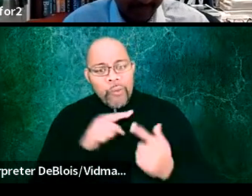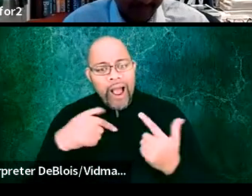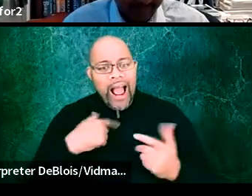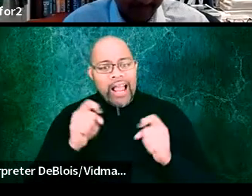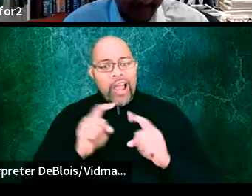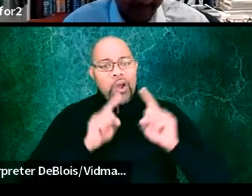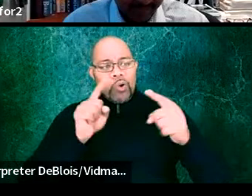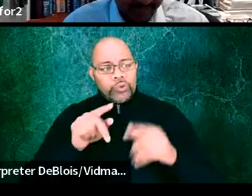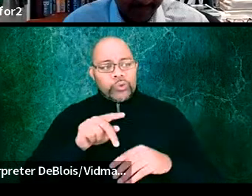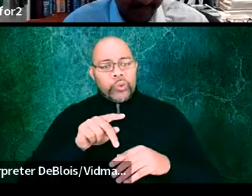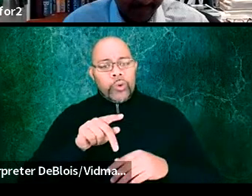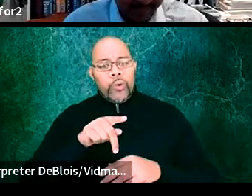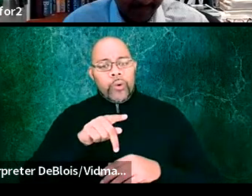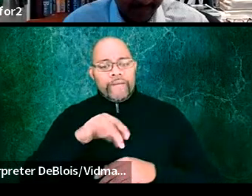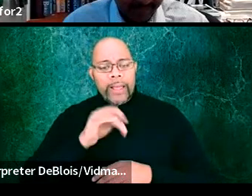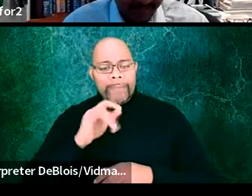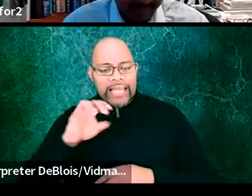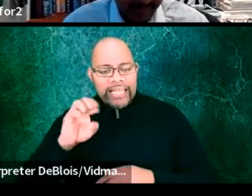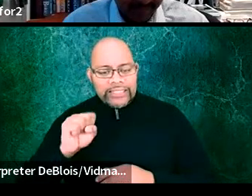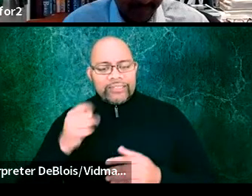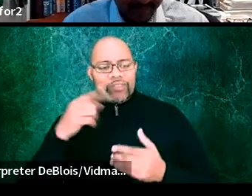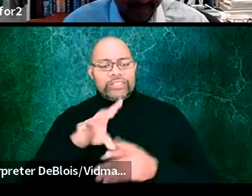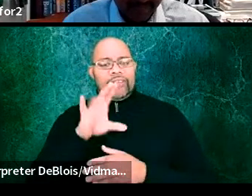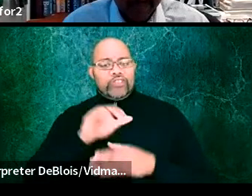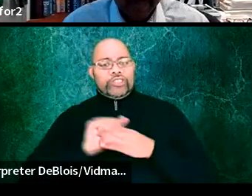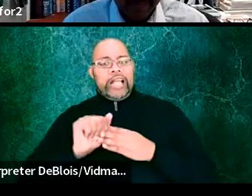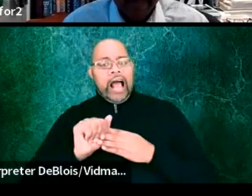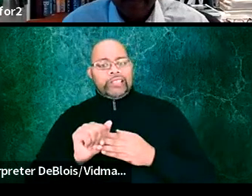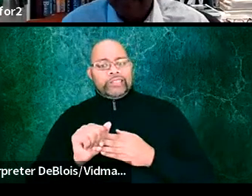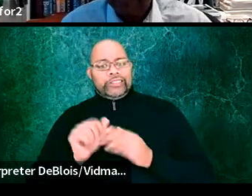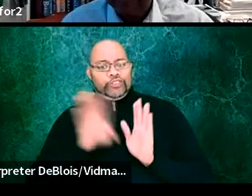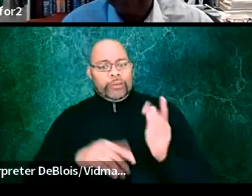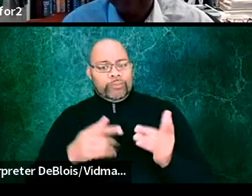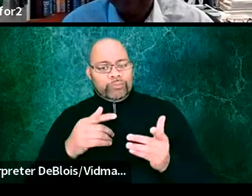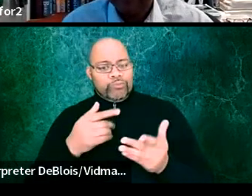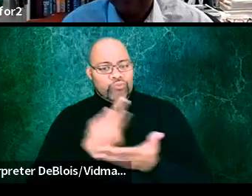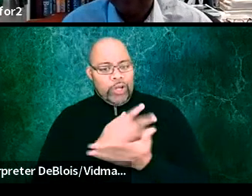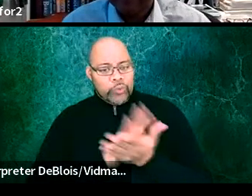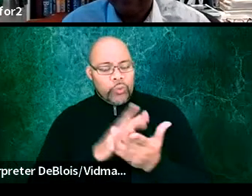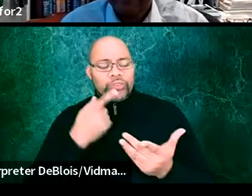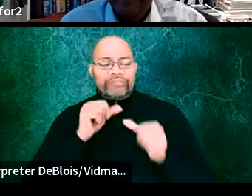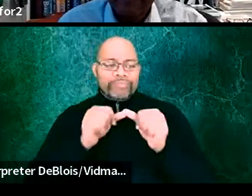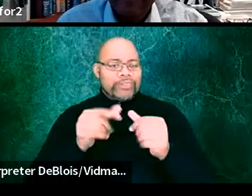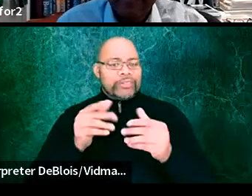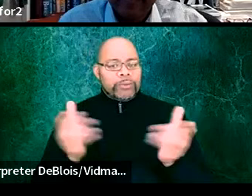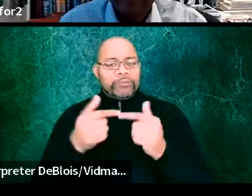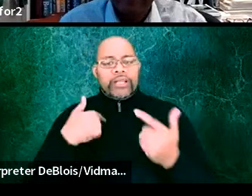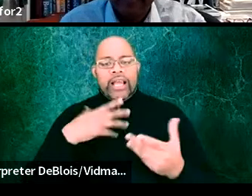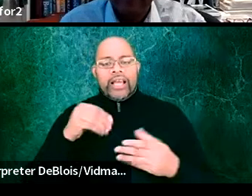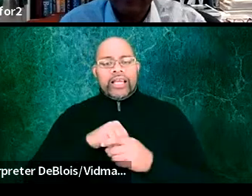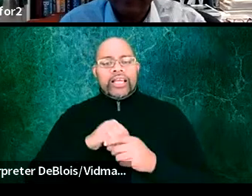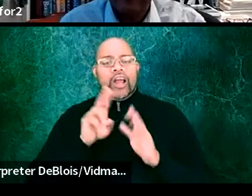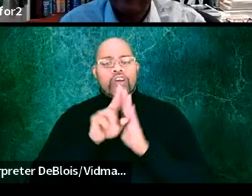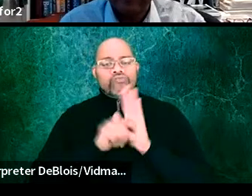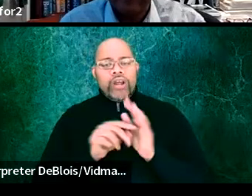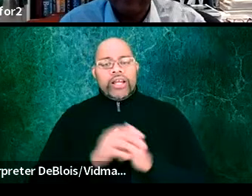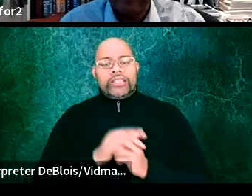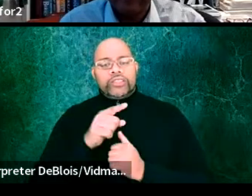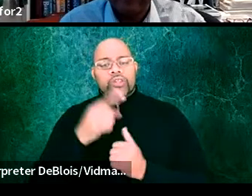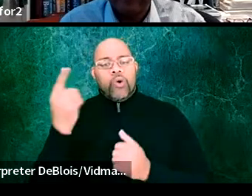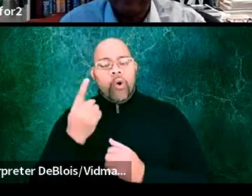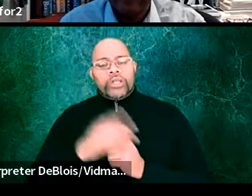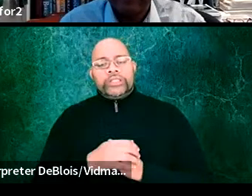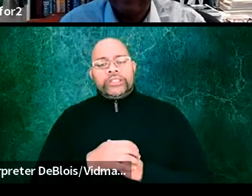go to the Philippines for $700. So she just continuously pushed me. And even in undergraduate, she